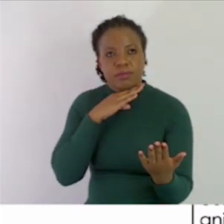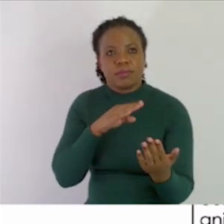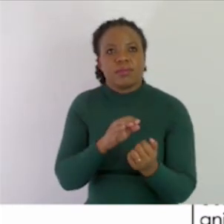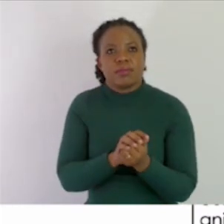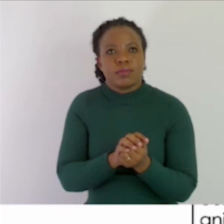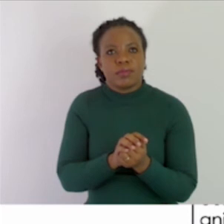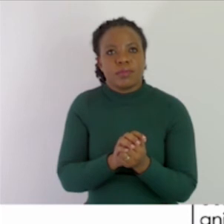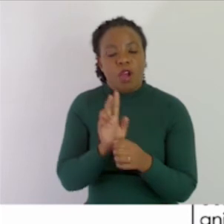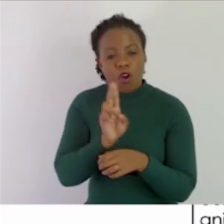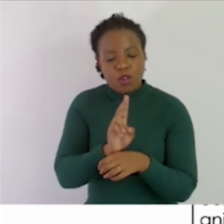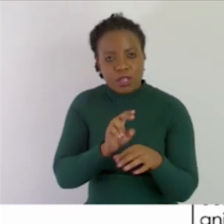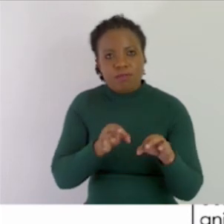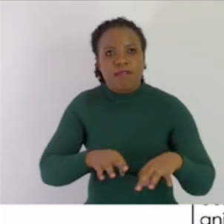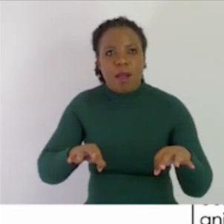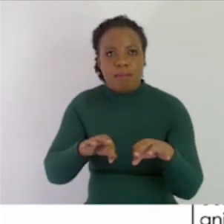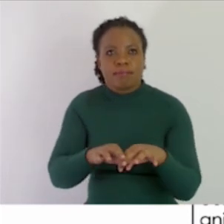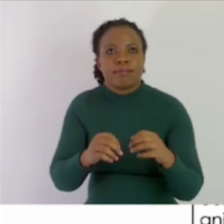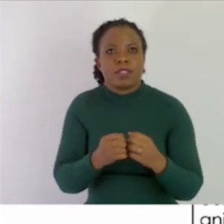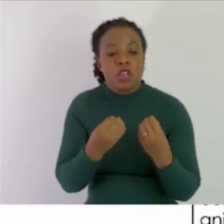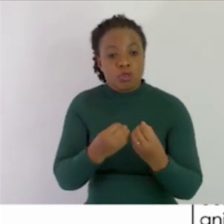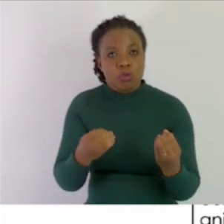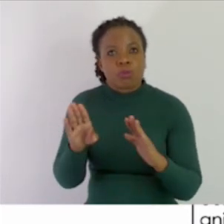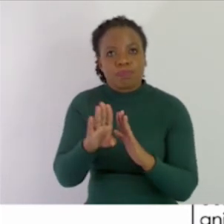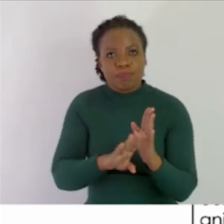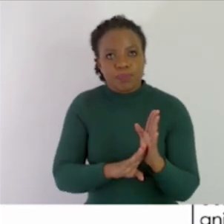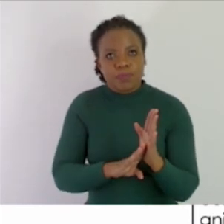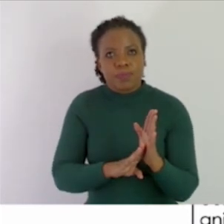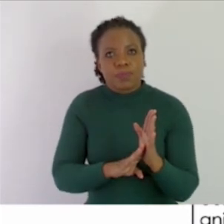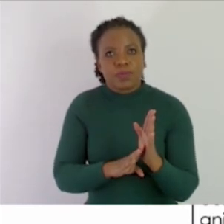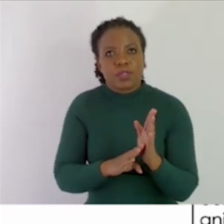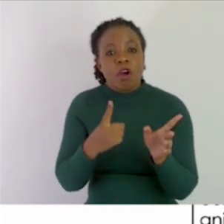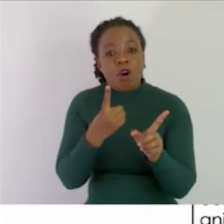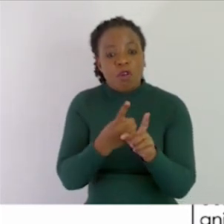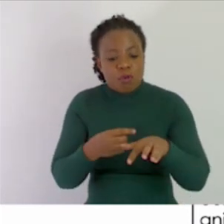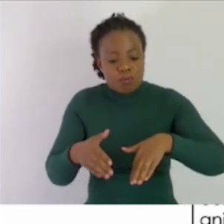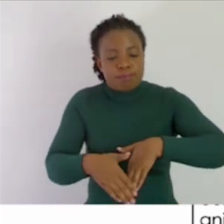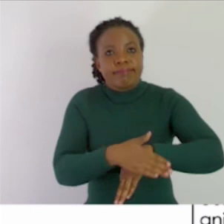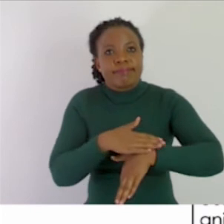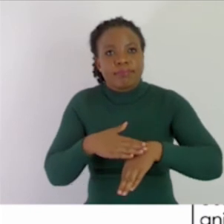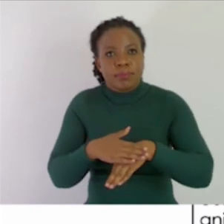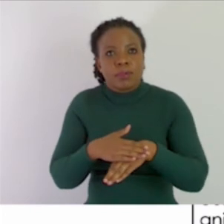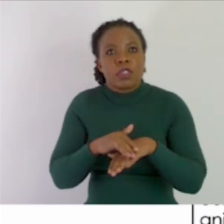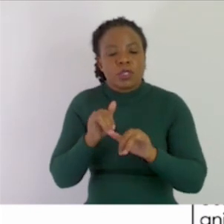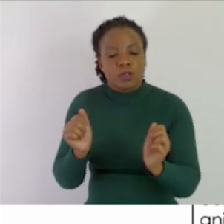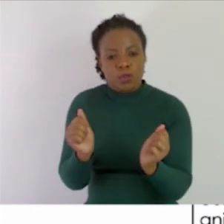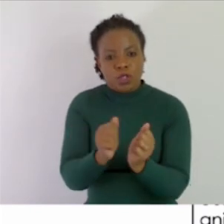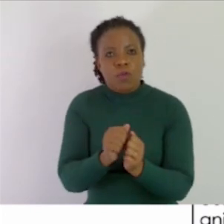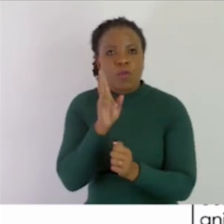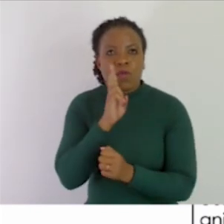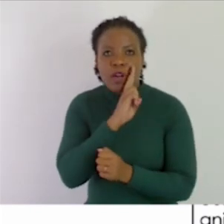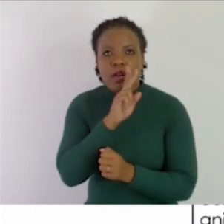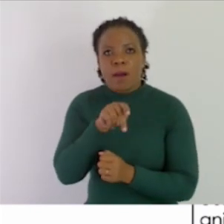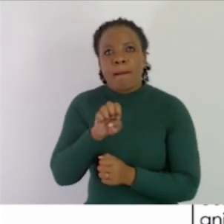A holiday on the farm. The children came from all over the country to stay